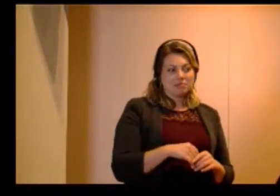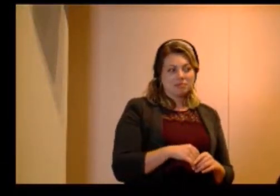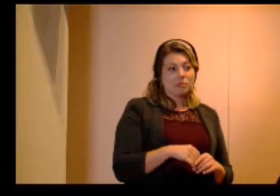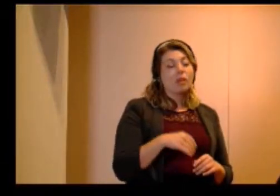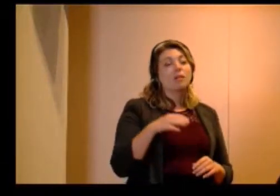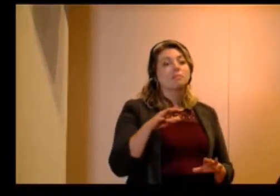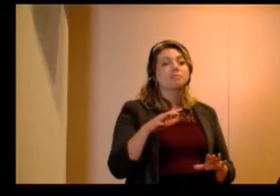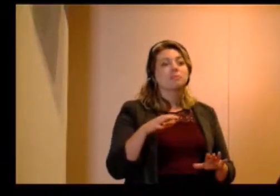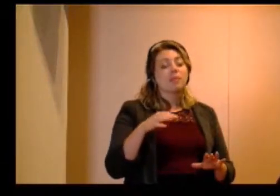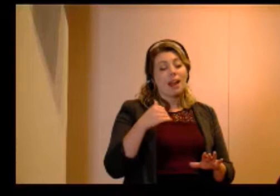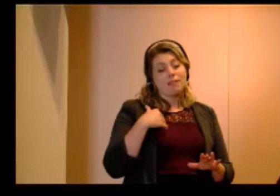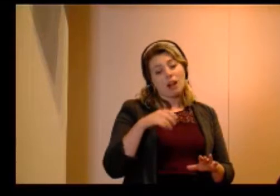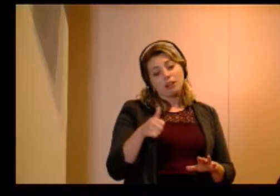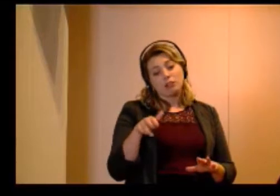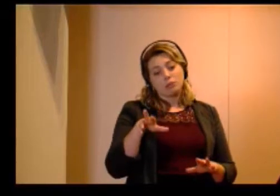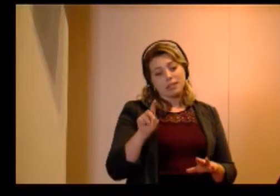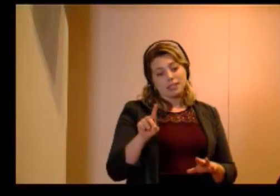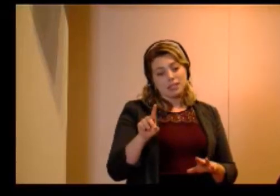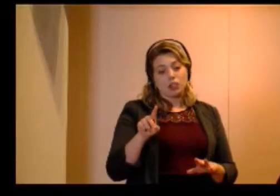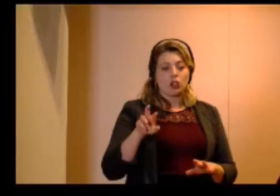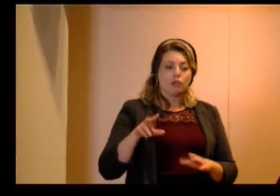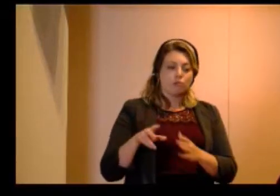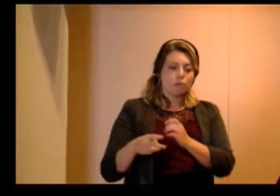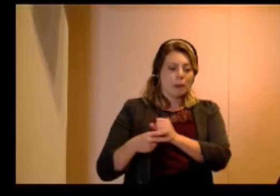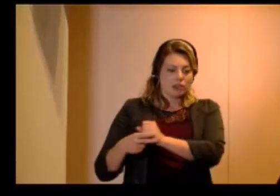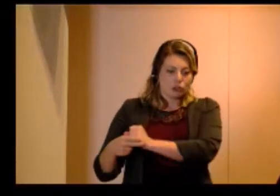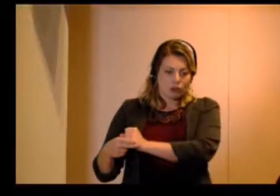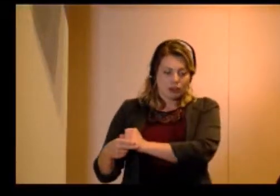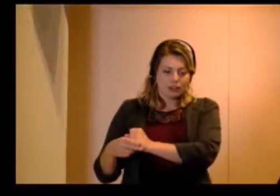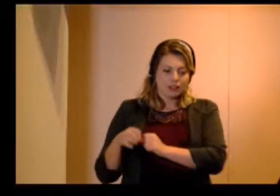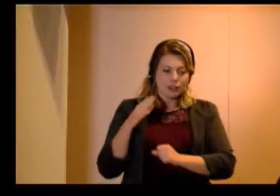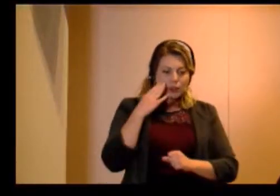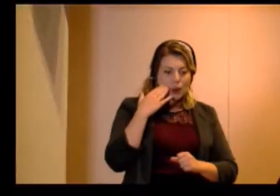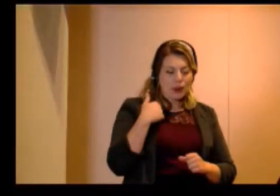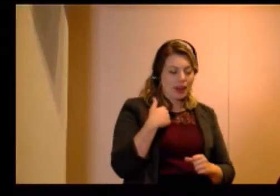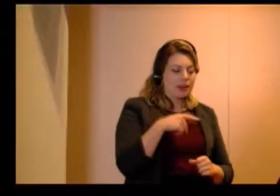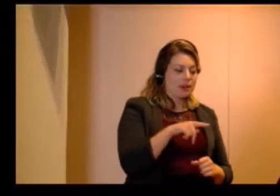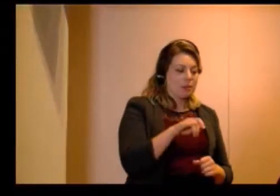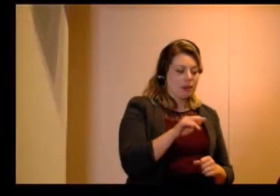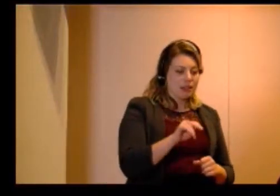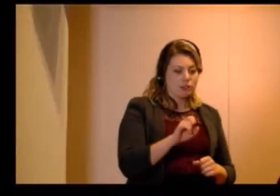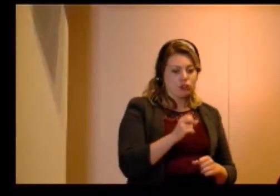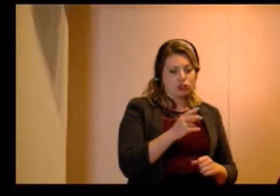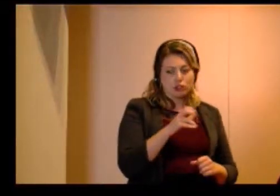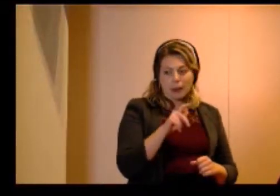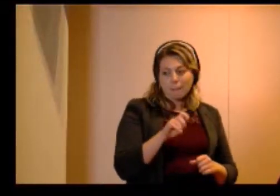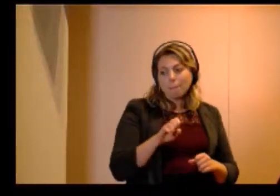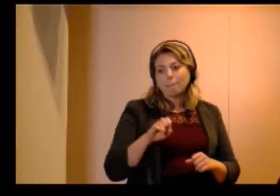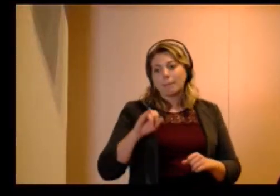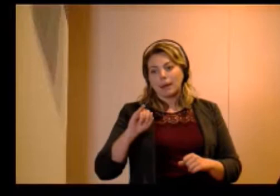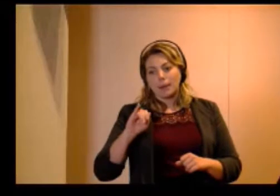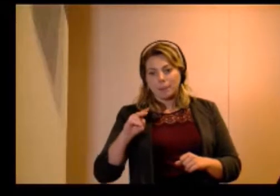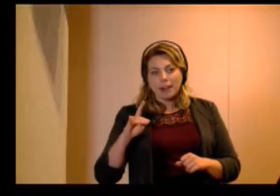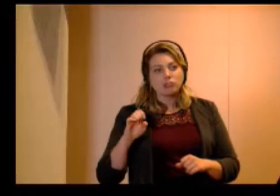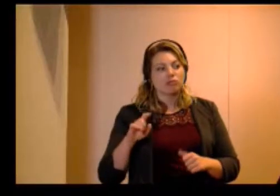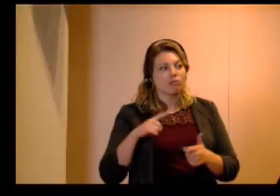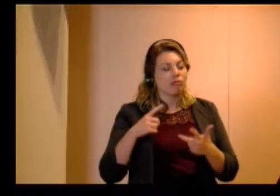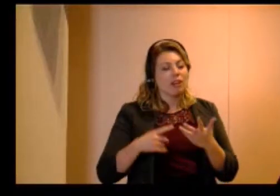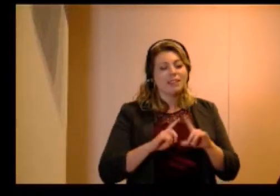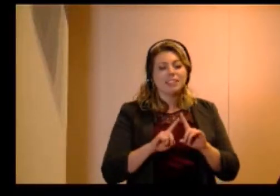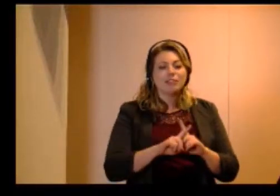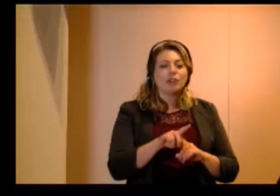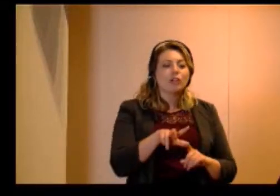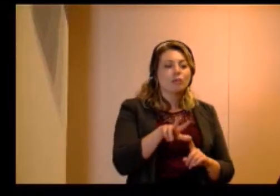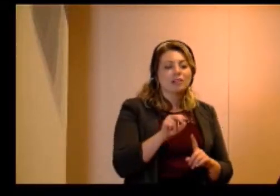3D repositories like Thingiverse and PinShape and Imagine, all these places where you can find 3D printable